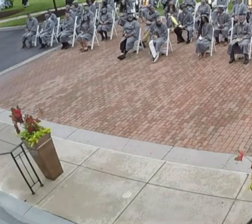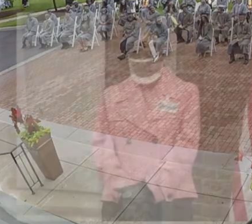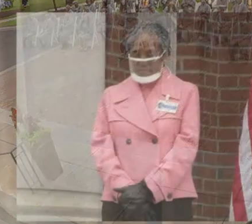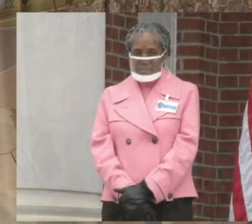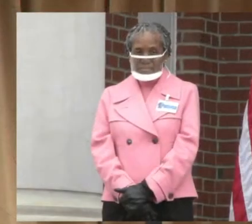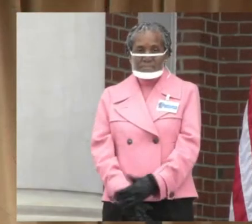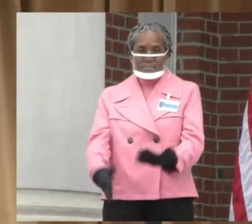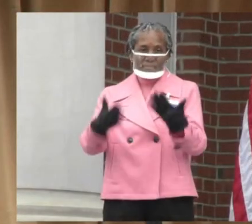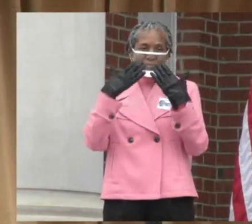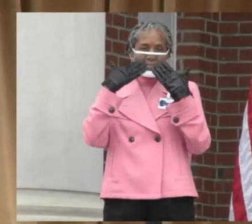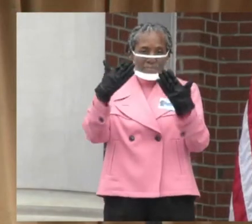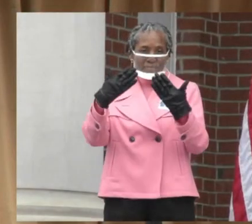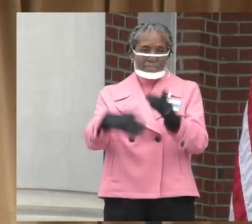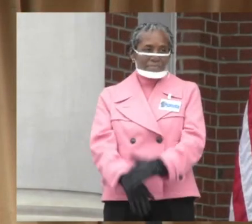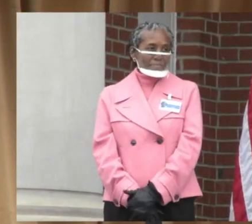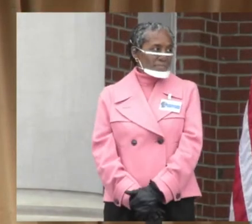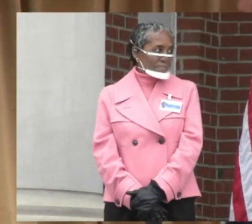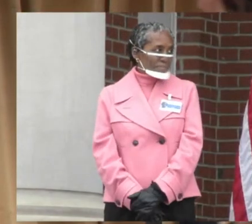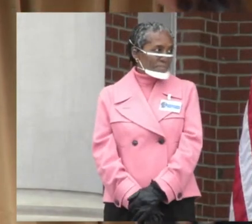Thank you.